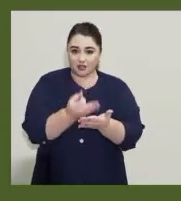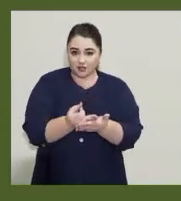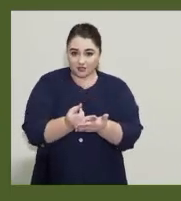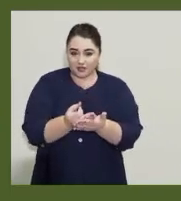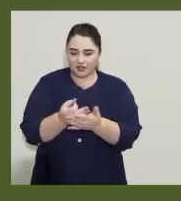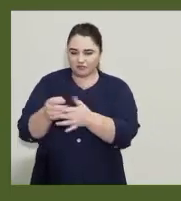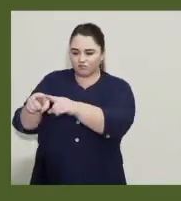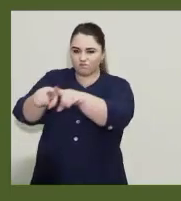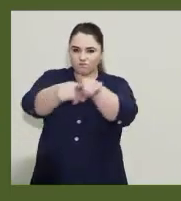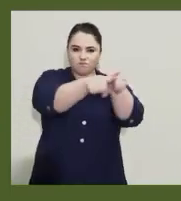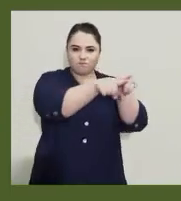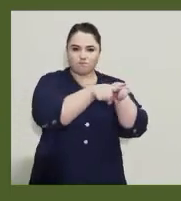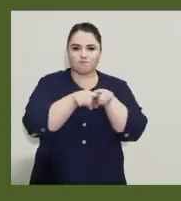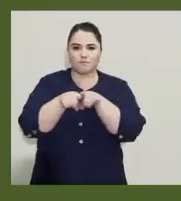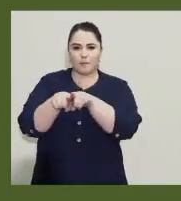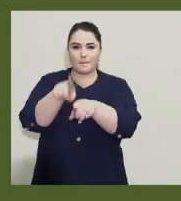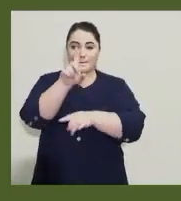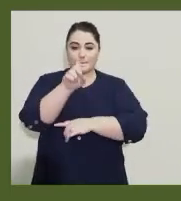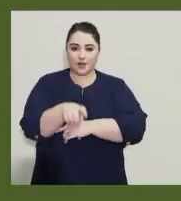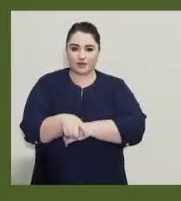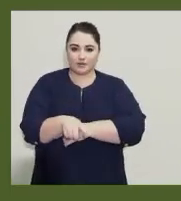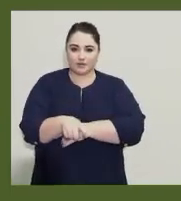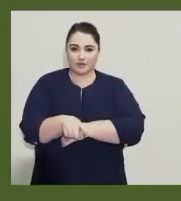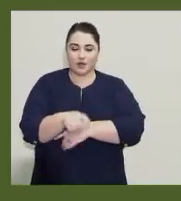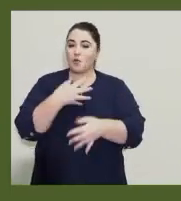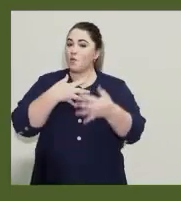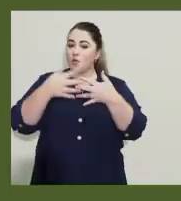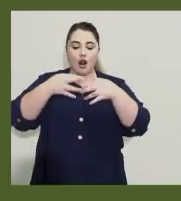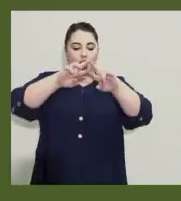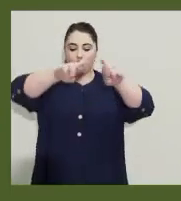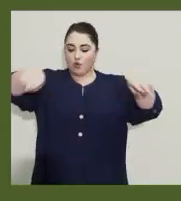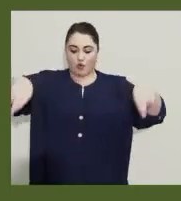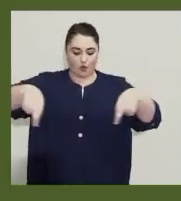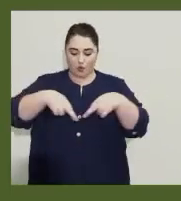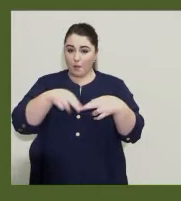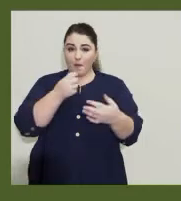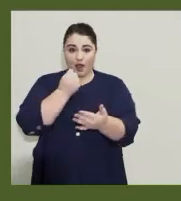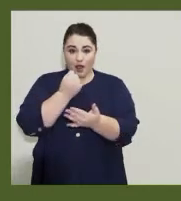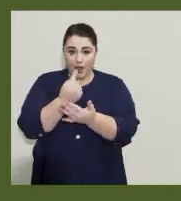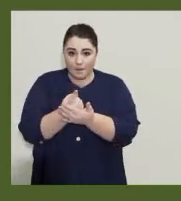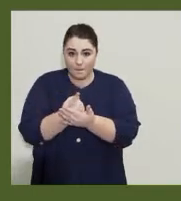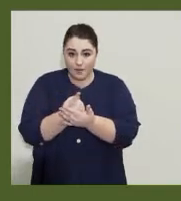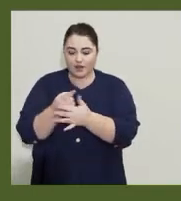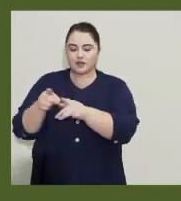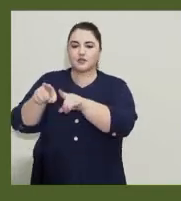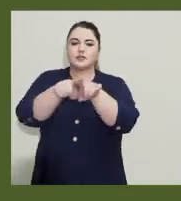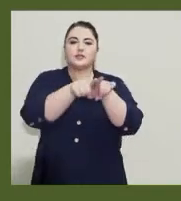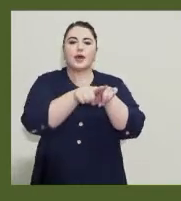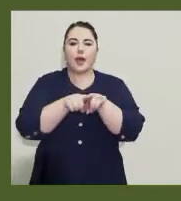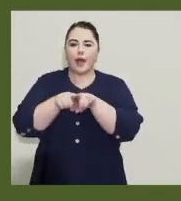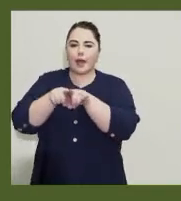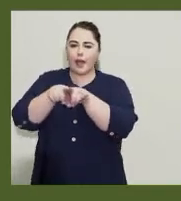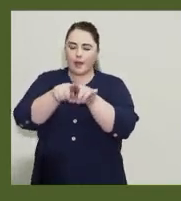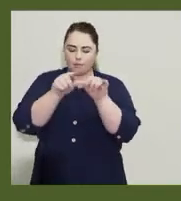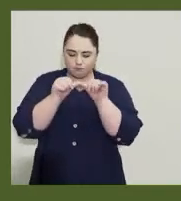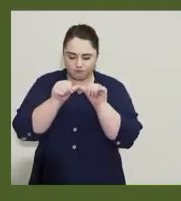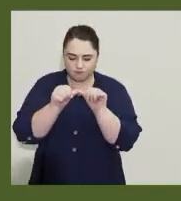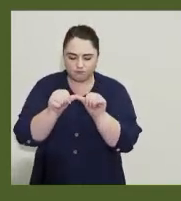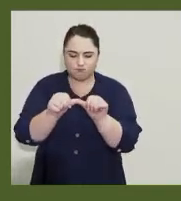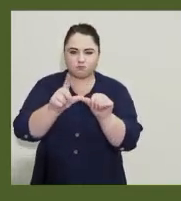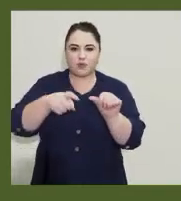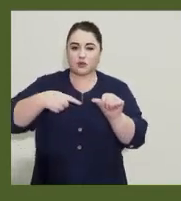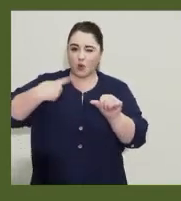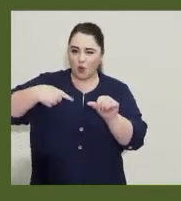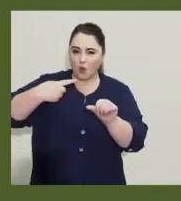factors the same. Everything in the room must stay the same all